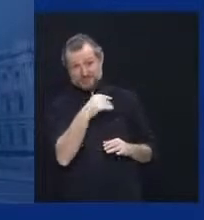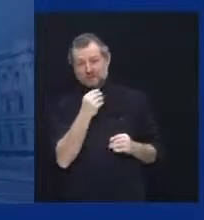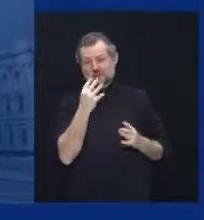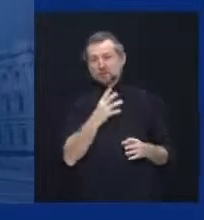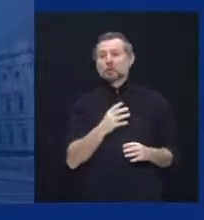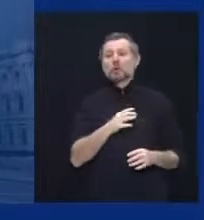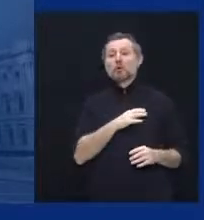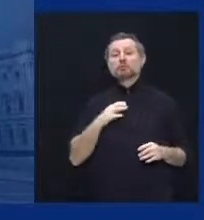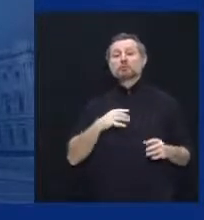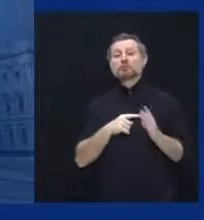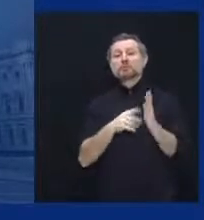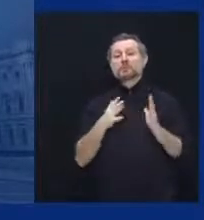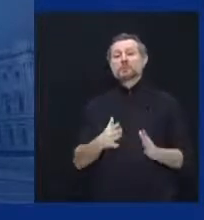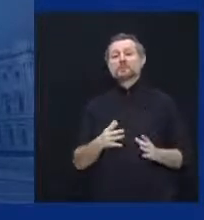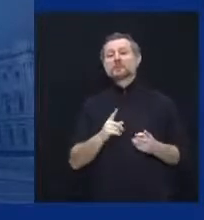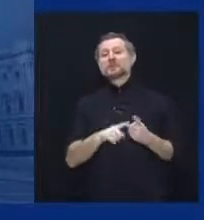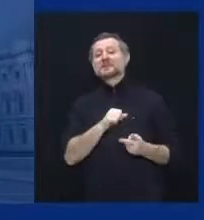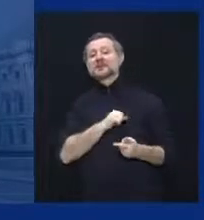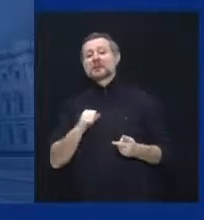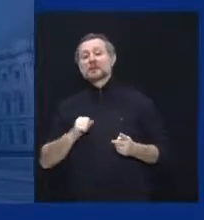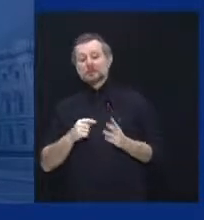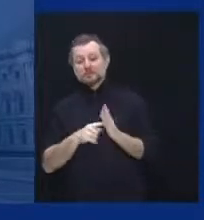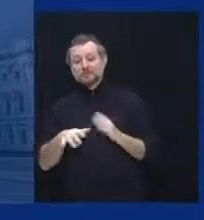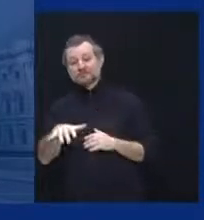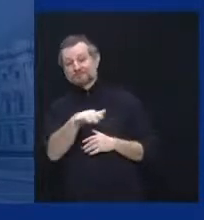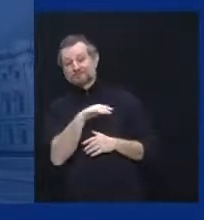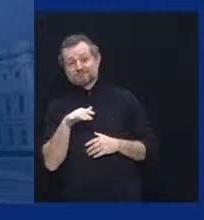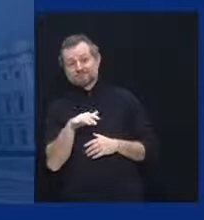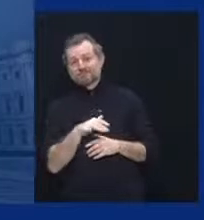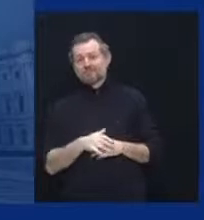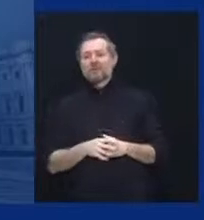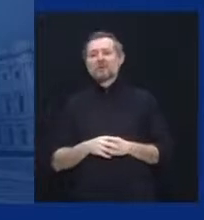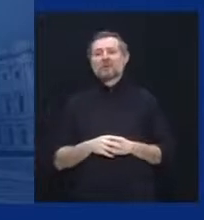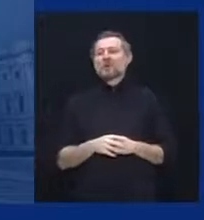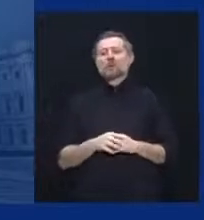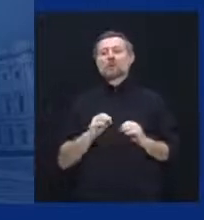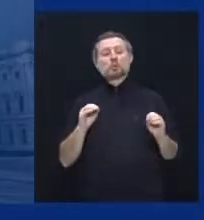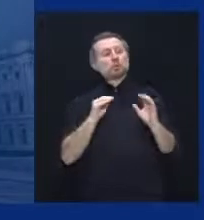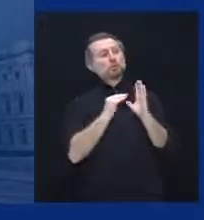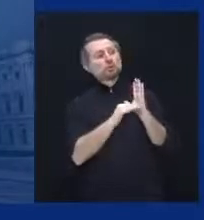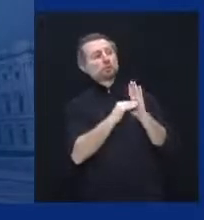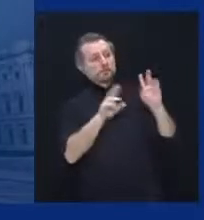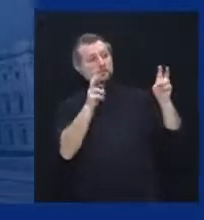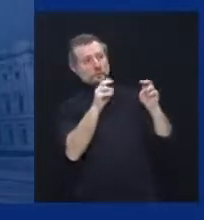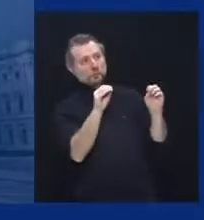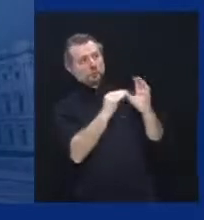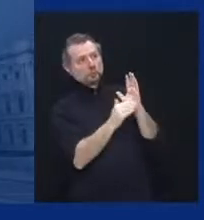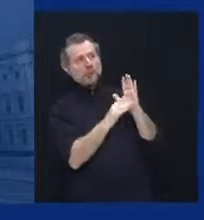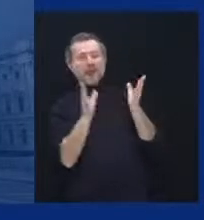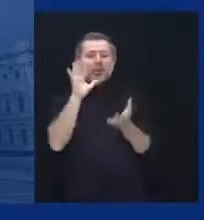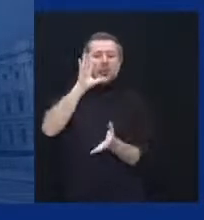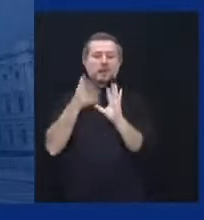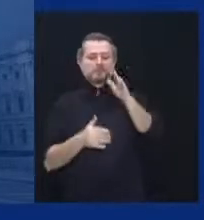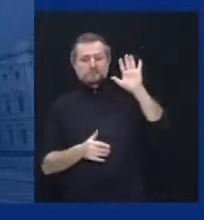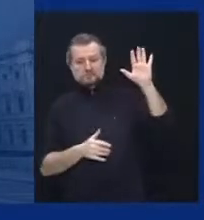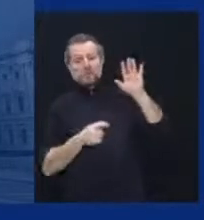Congresspeople, senators, there are no excuses now. You are in